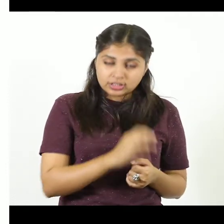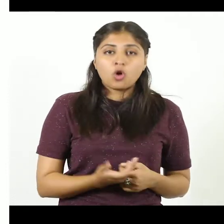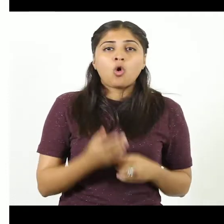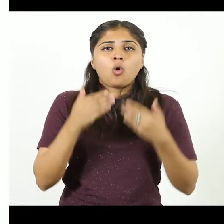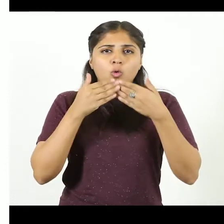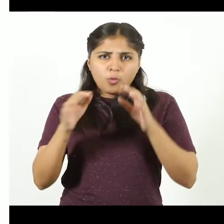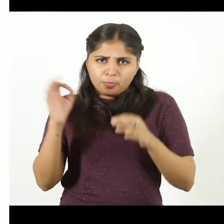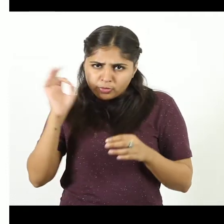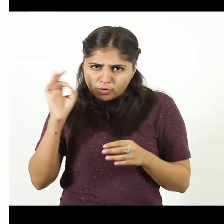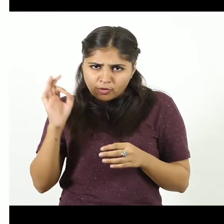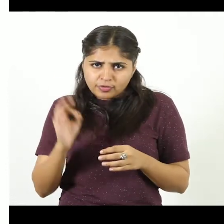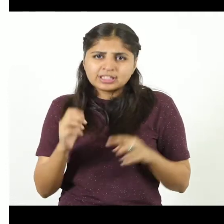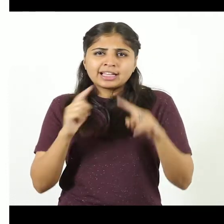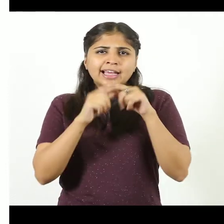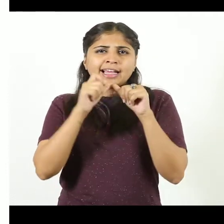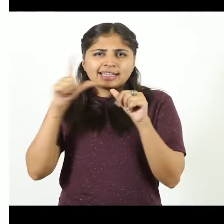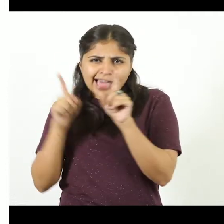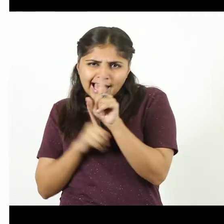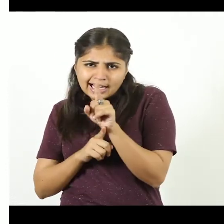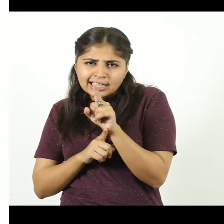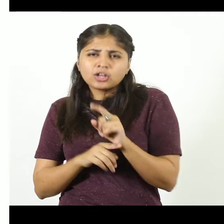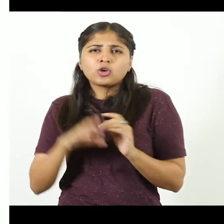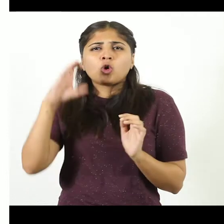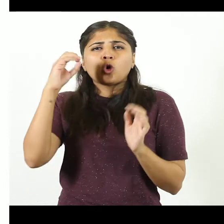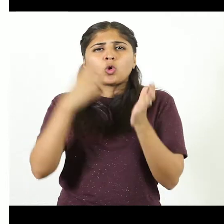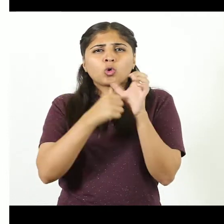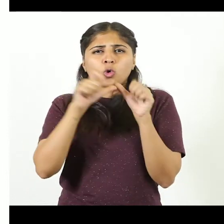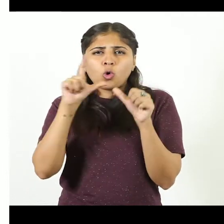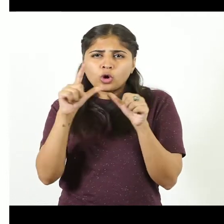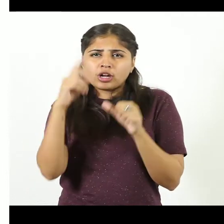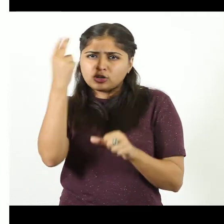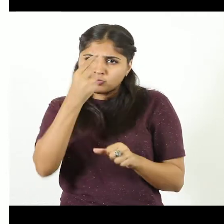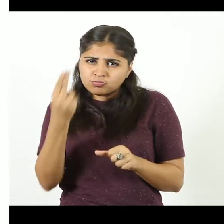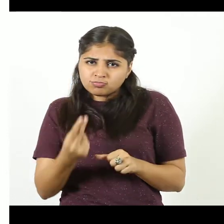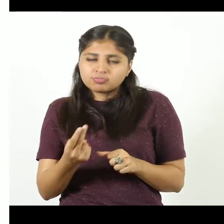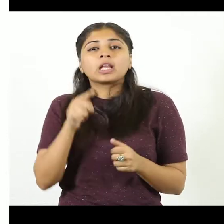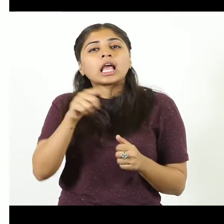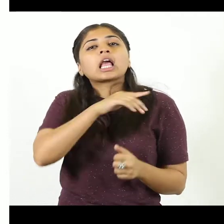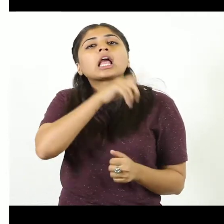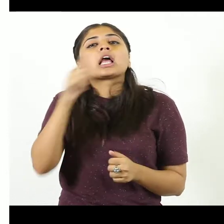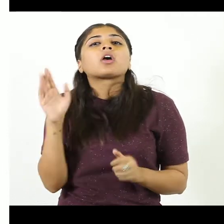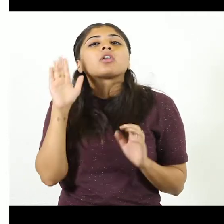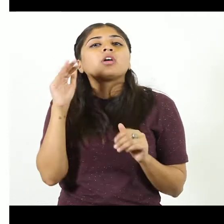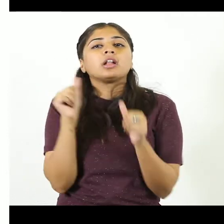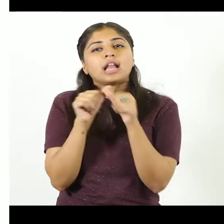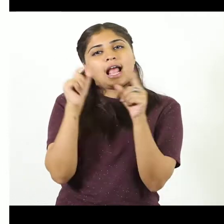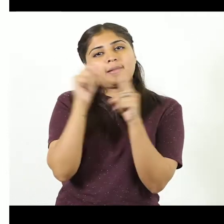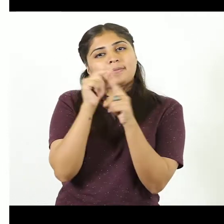programs. MS Office application program software.